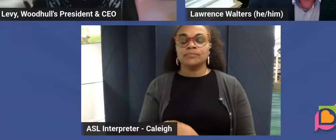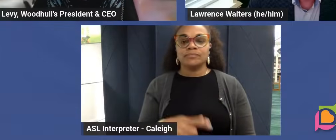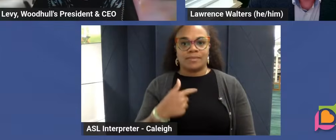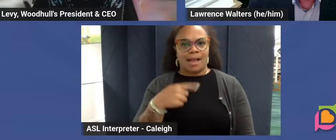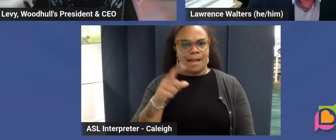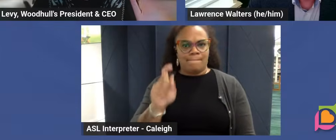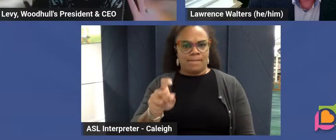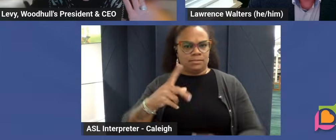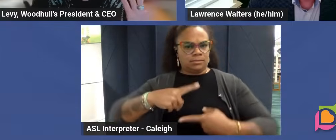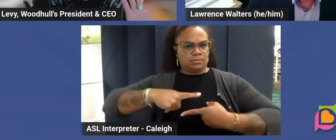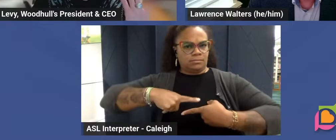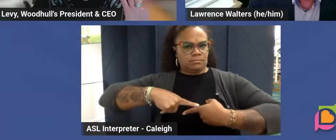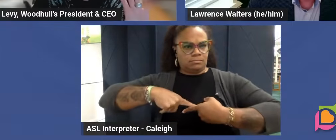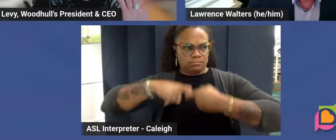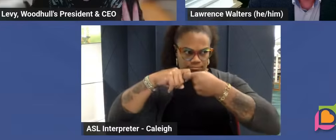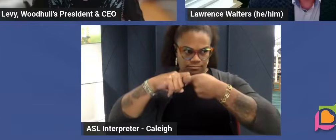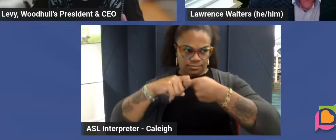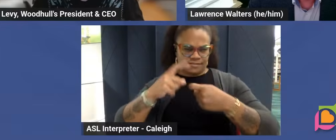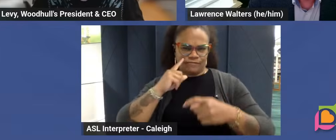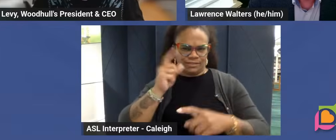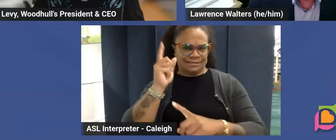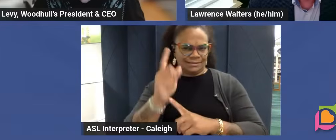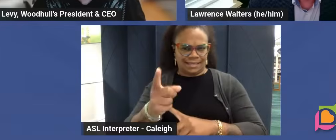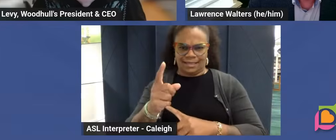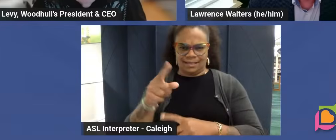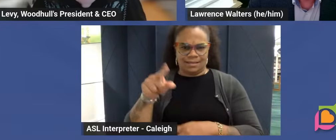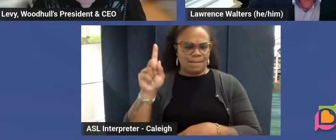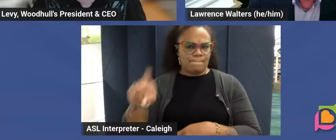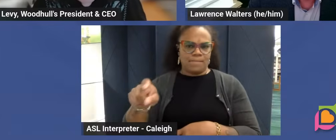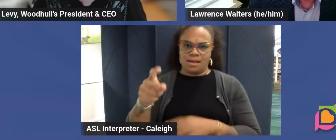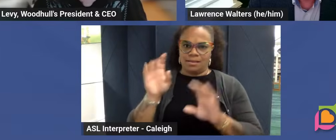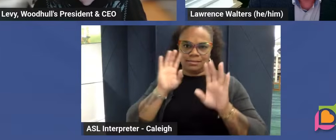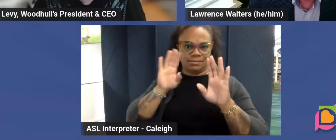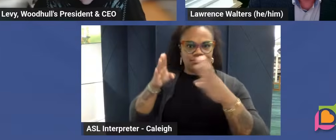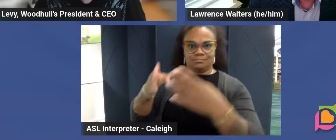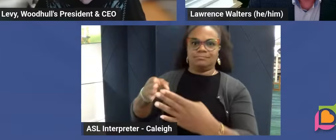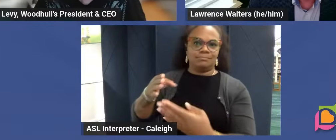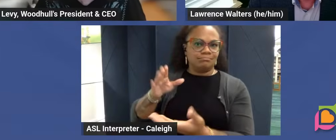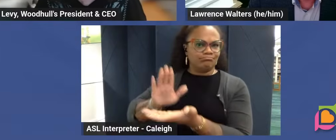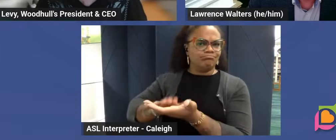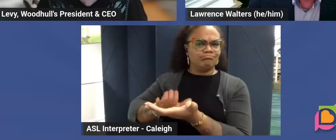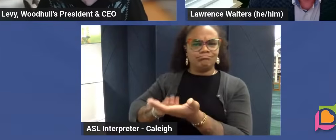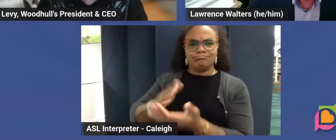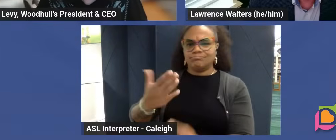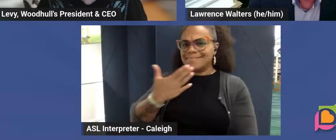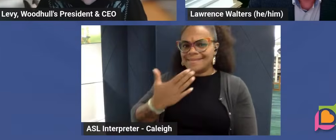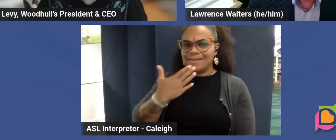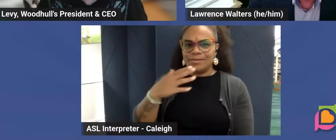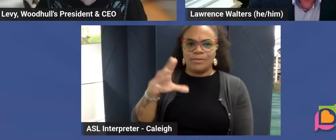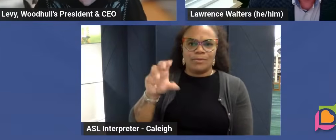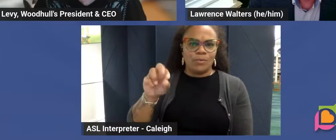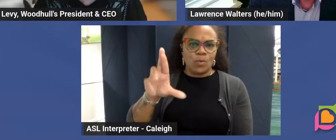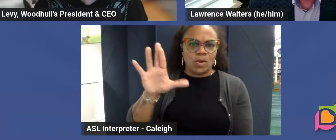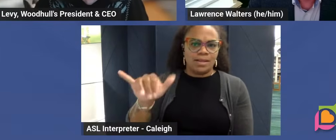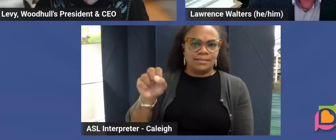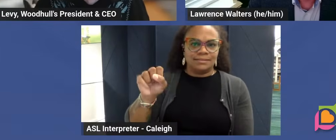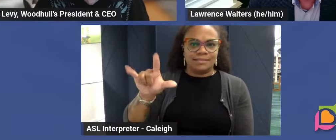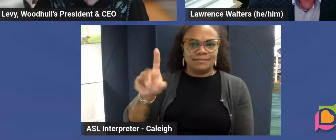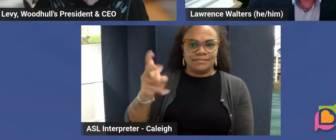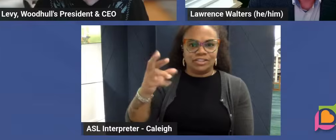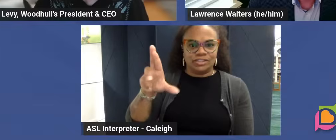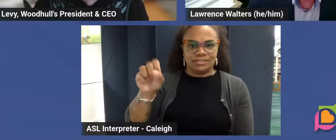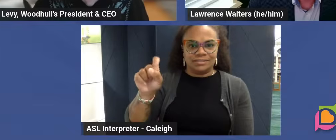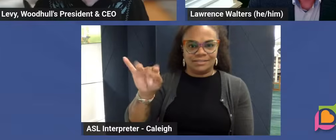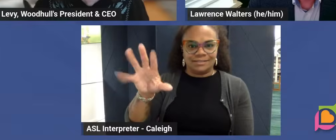to stop here and do a huge shout out and a thank you to Corey Silverstein from